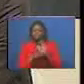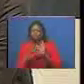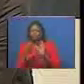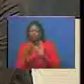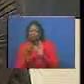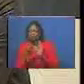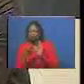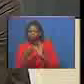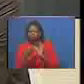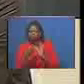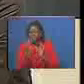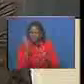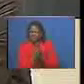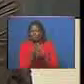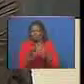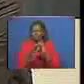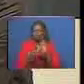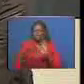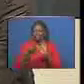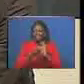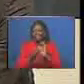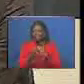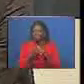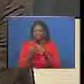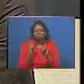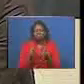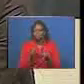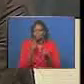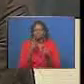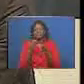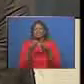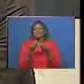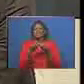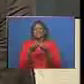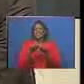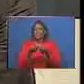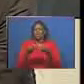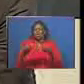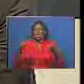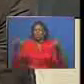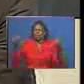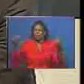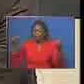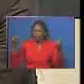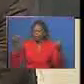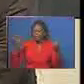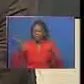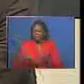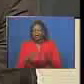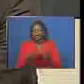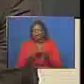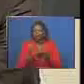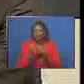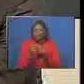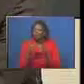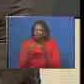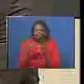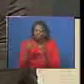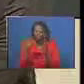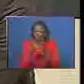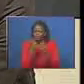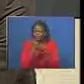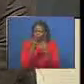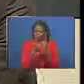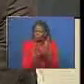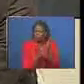one thing having it and Dr. Chesky talks about we have a long way to go in terms of ensuring that we work the talk and implement some of these provisions do you think